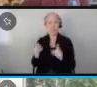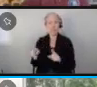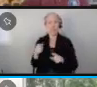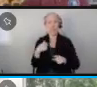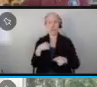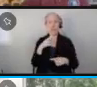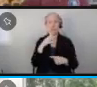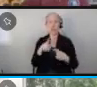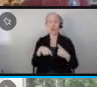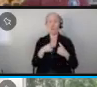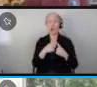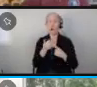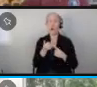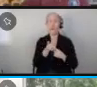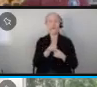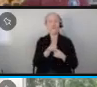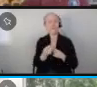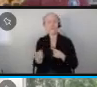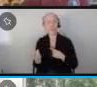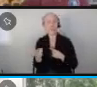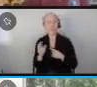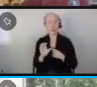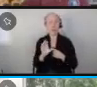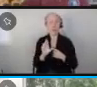members, and with the